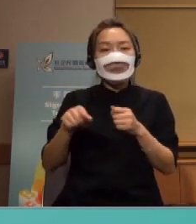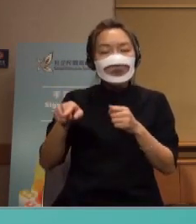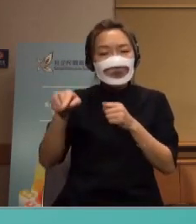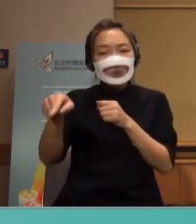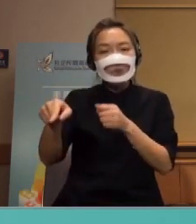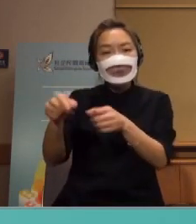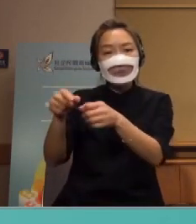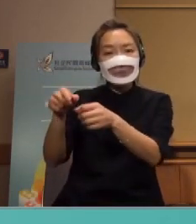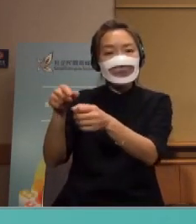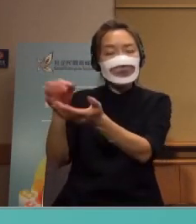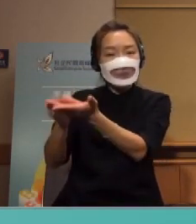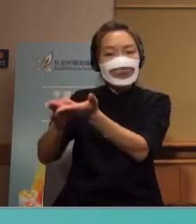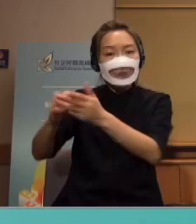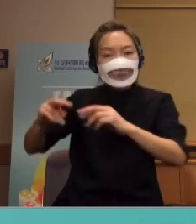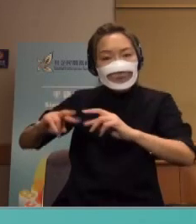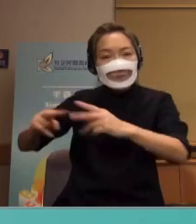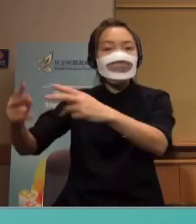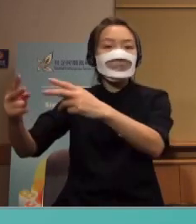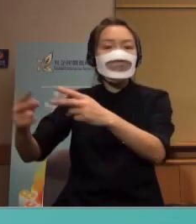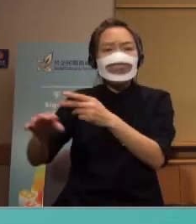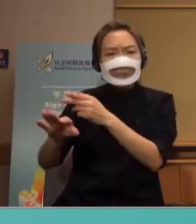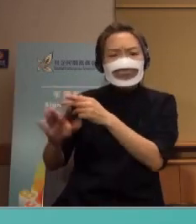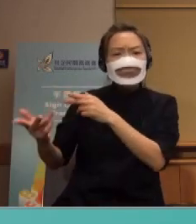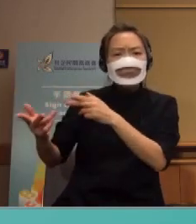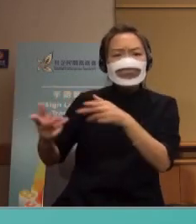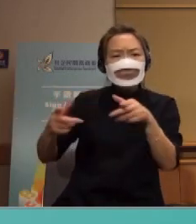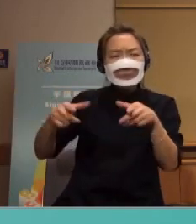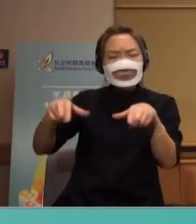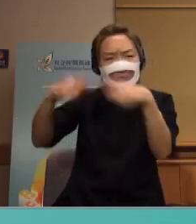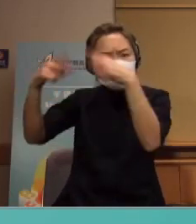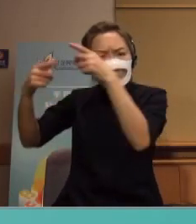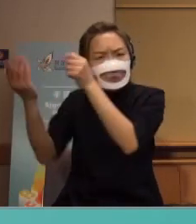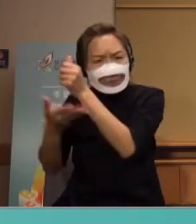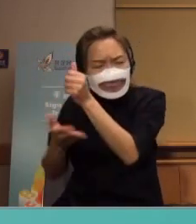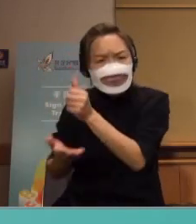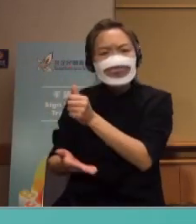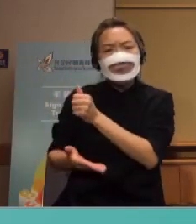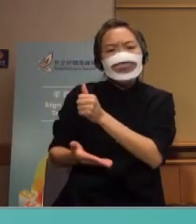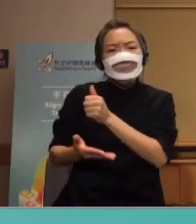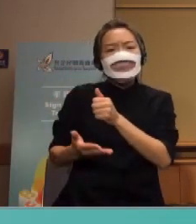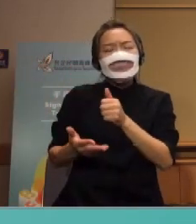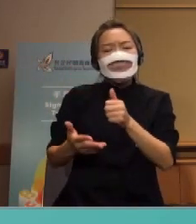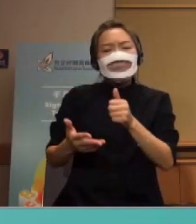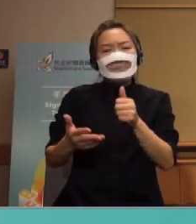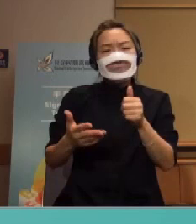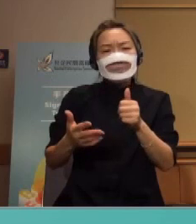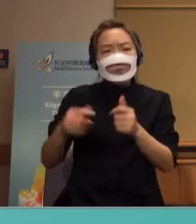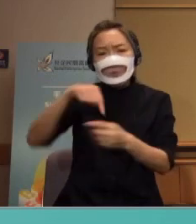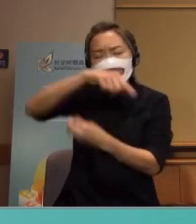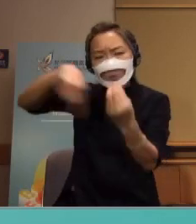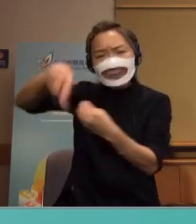you already are living in prosperity, but your prosperity is built on the back of all of the carbon you emitted over the last 150 years that you're not responsible for at